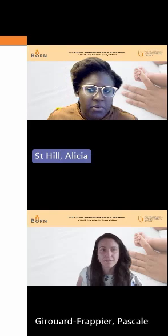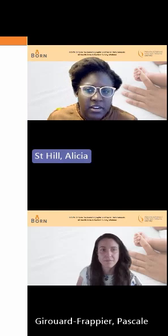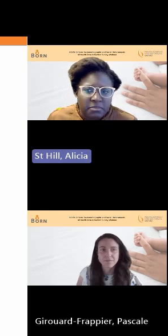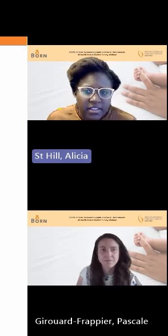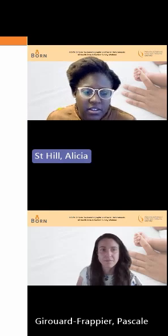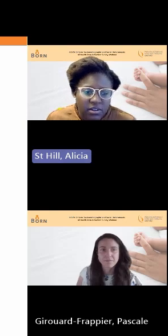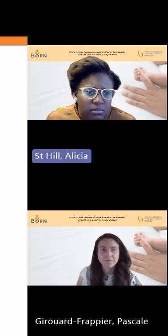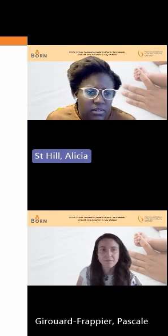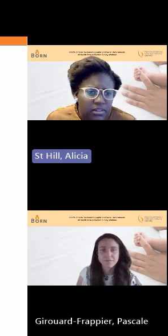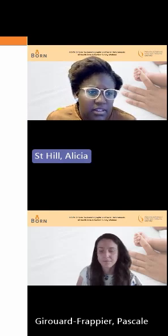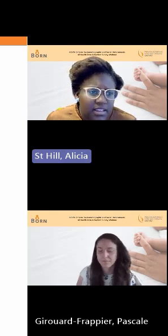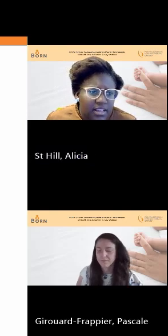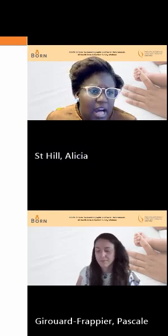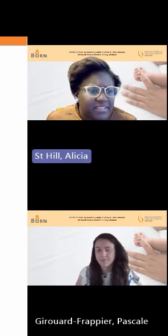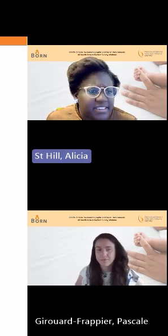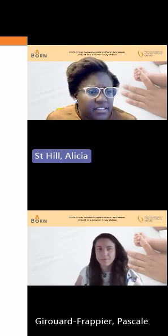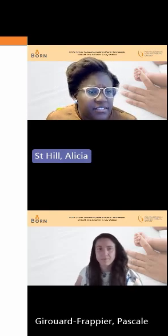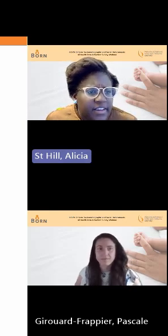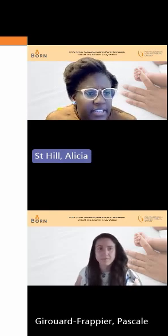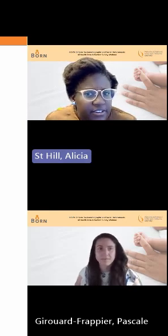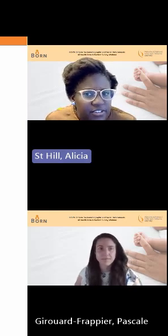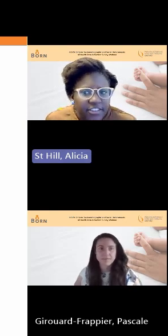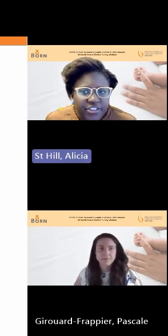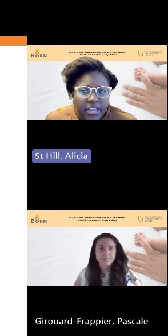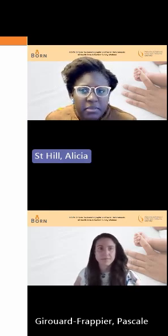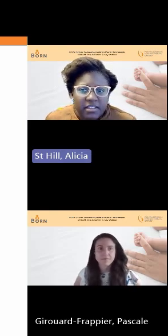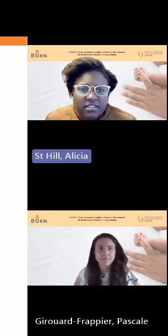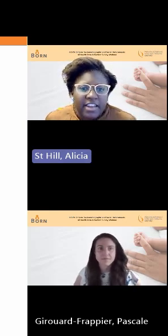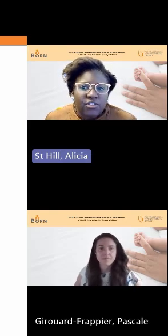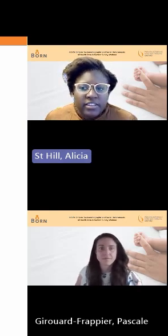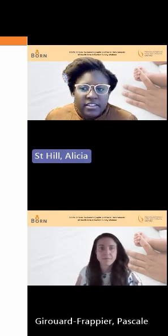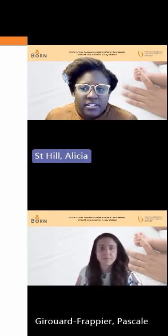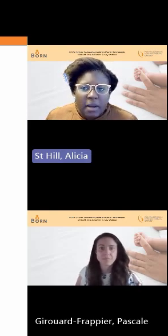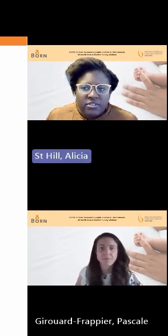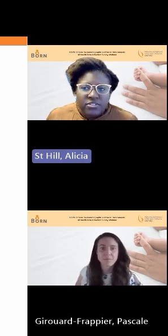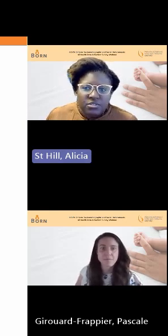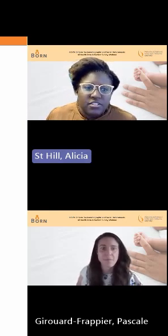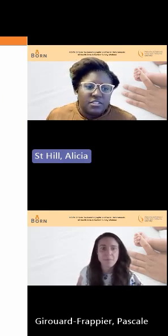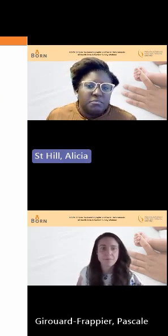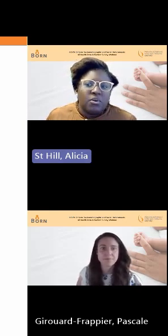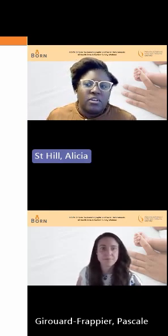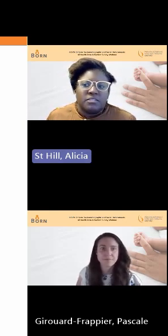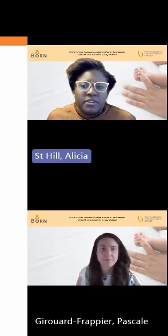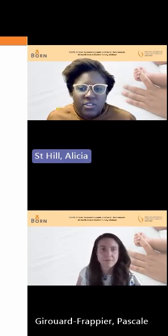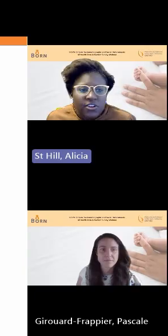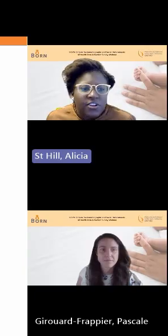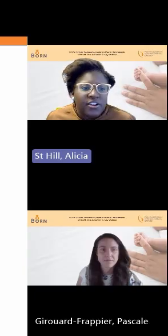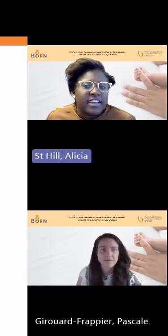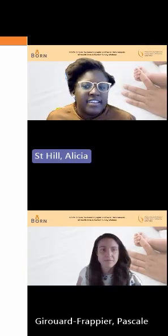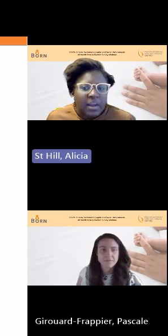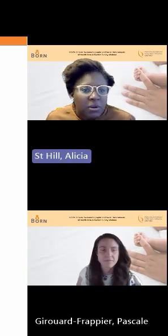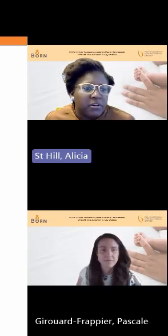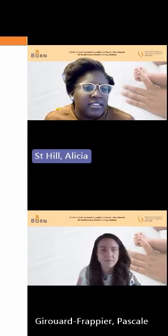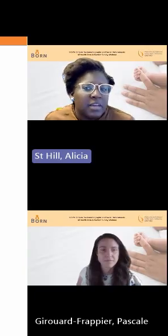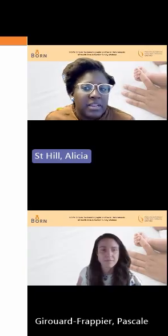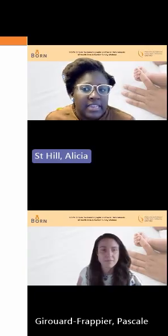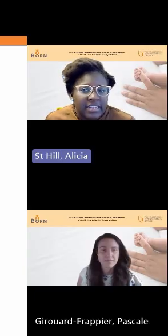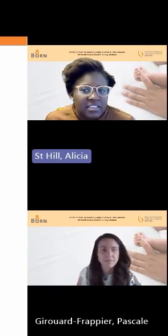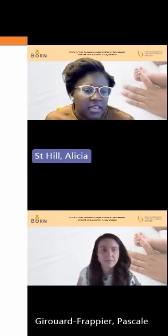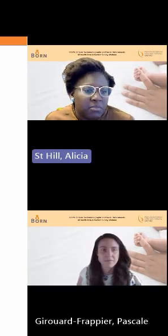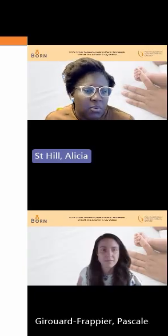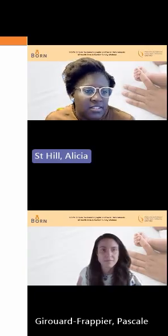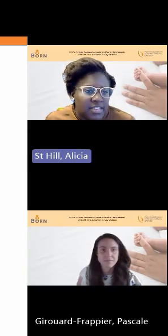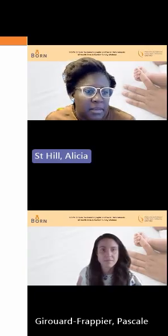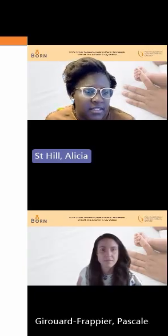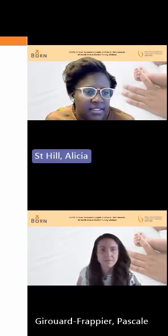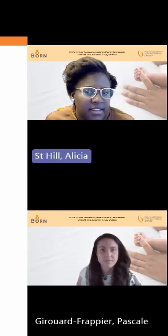use at Born and PSO. Help us identify leaders and champions and early adopters who can support this peer learning and network building that we need